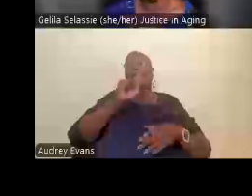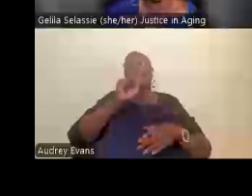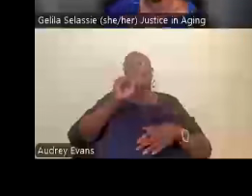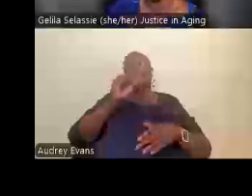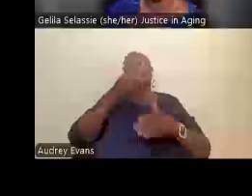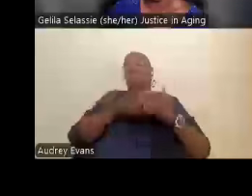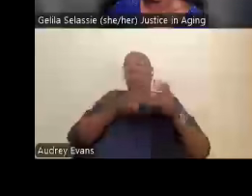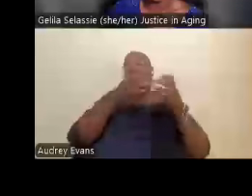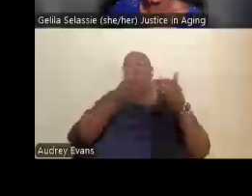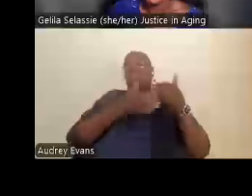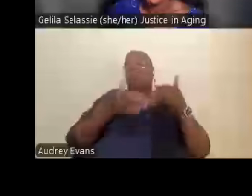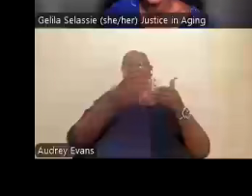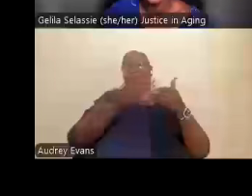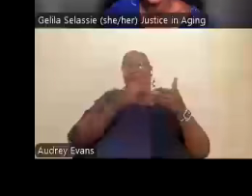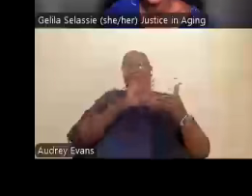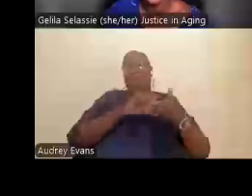remaining beyond that.